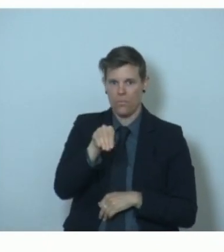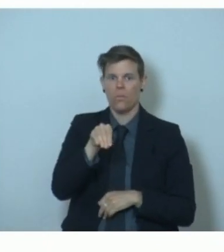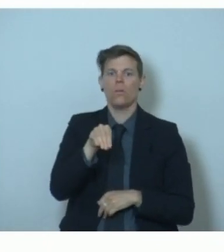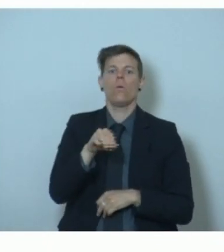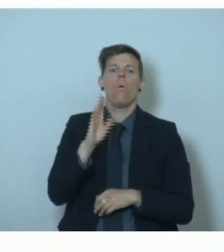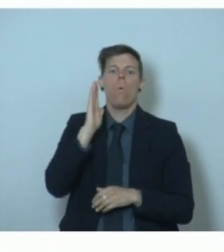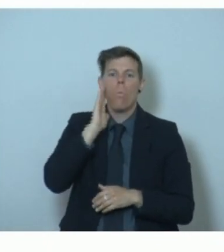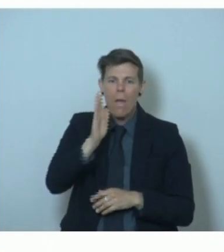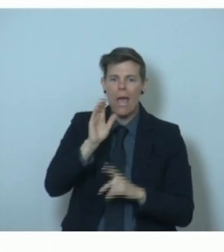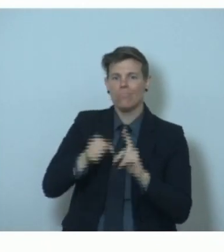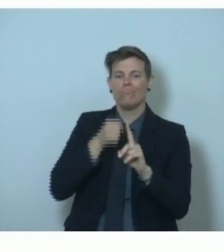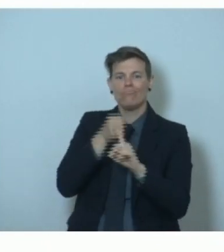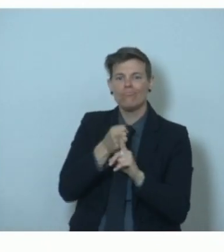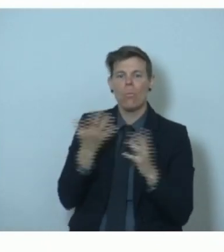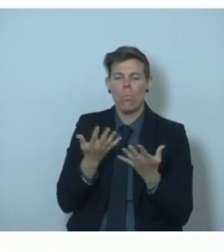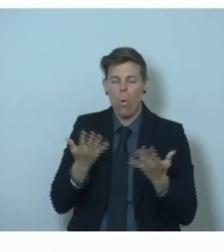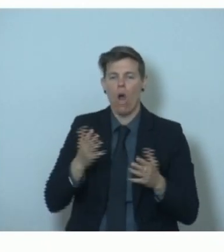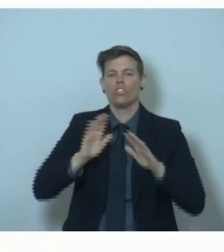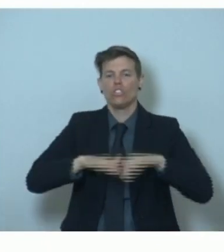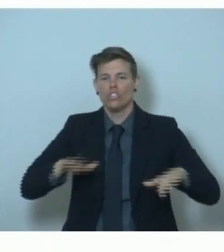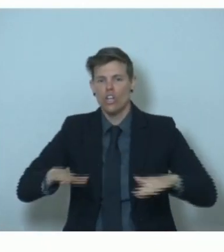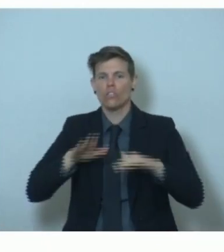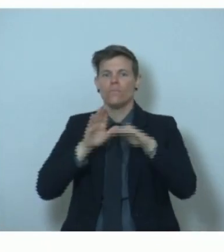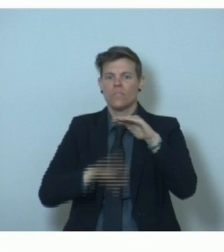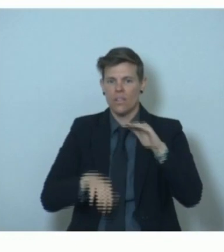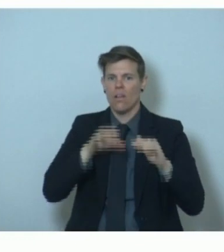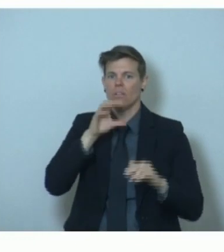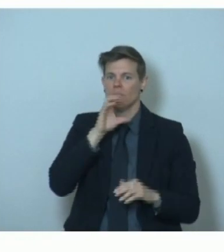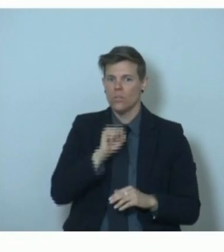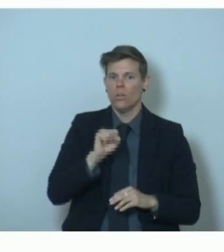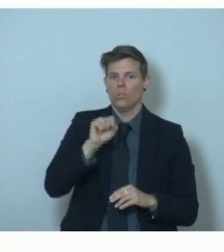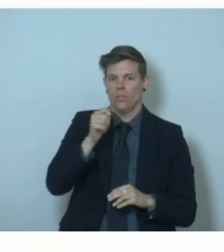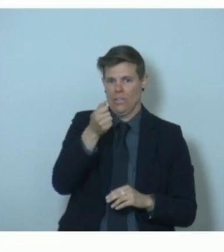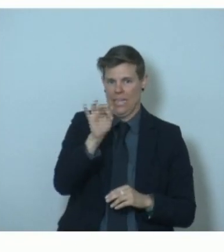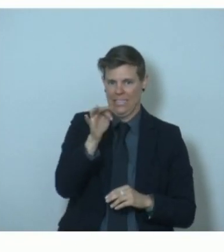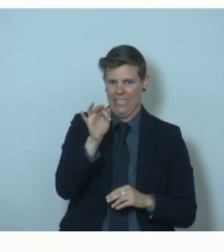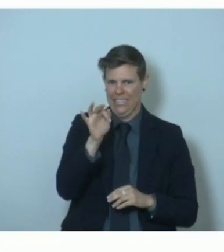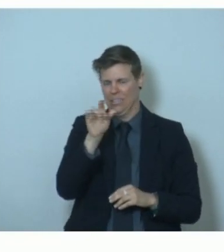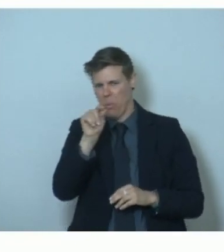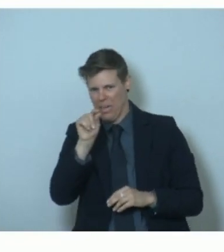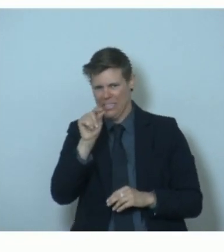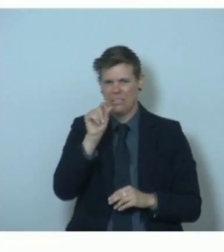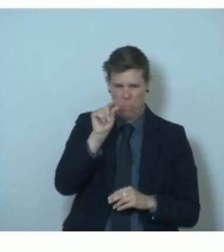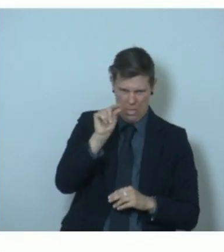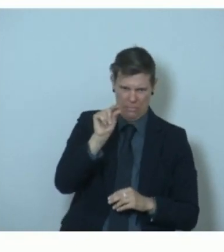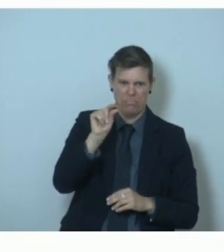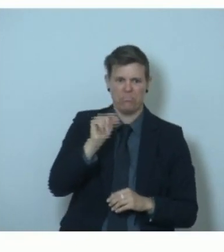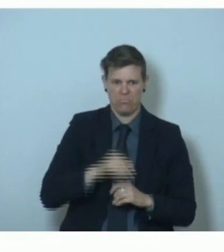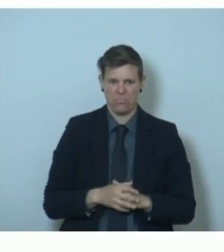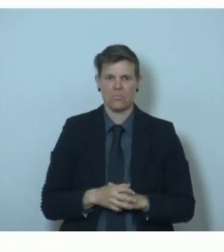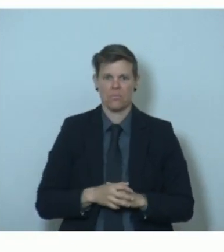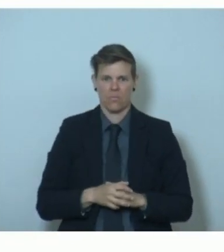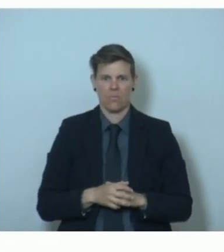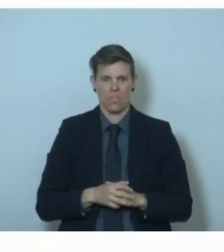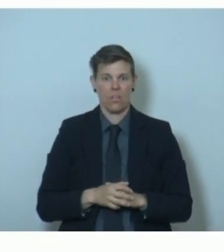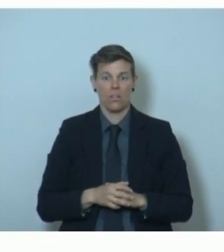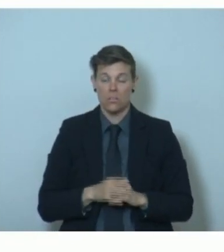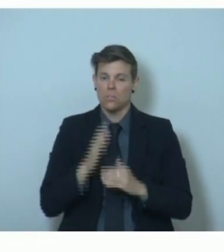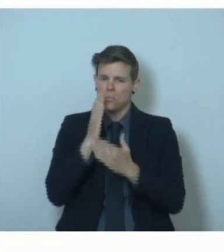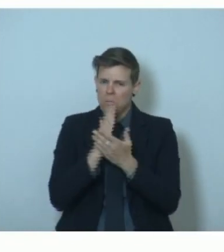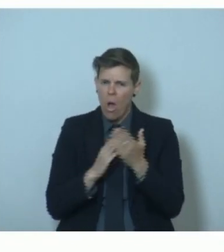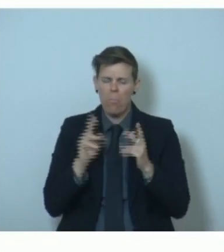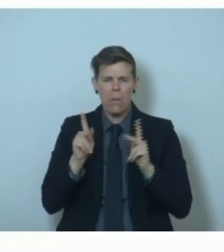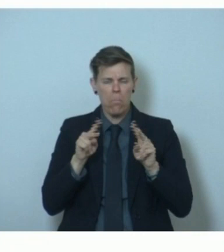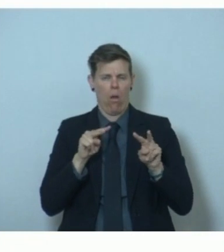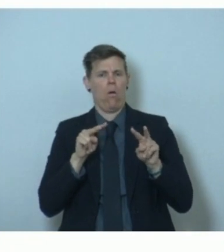and some folks took away and reported that 12.7% of all kids in New Mexico were infected with COVID, and that's not true. Actually,